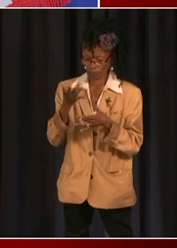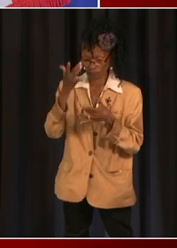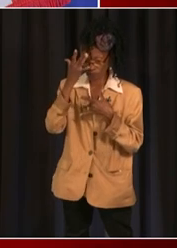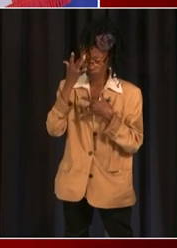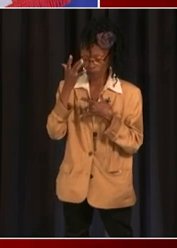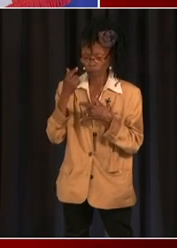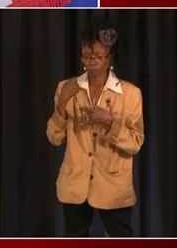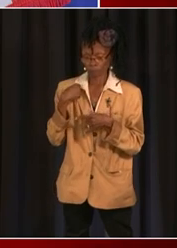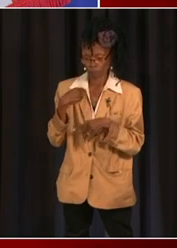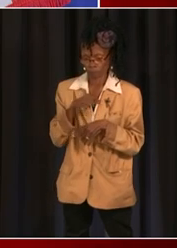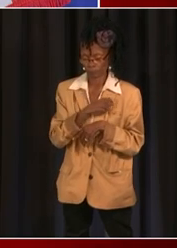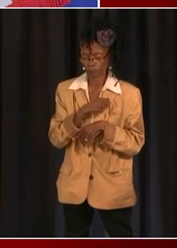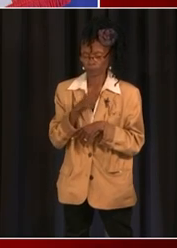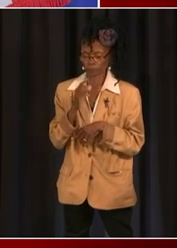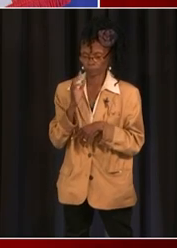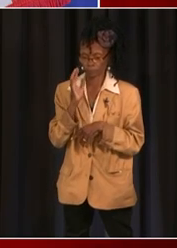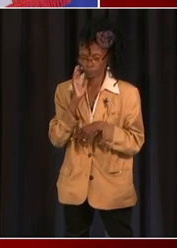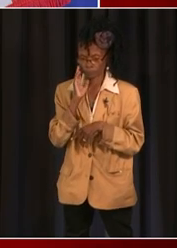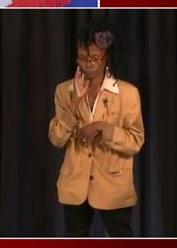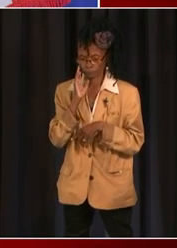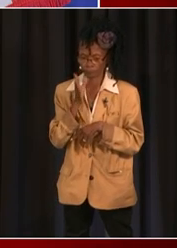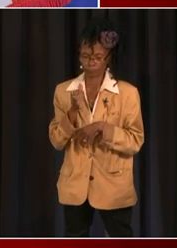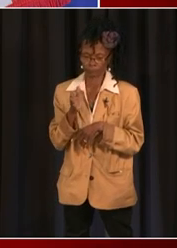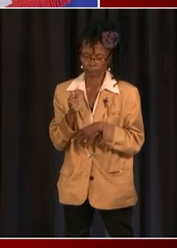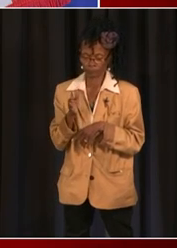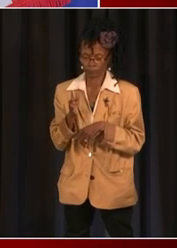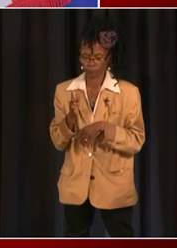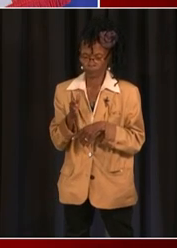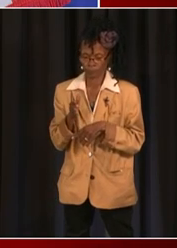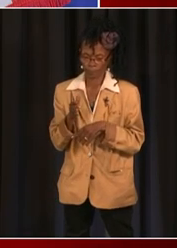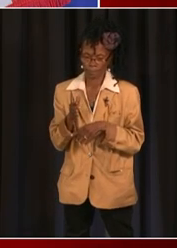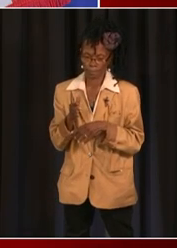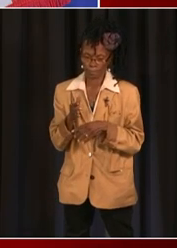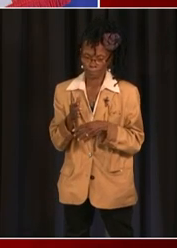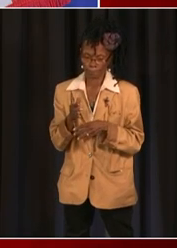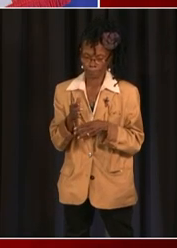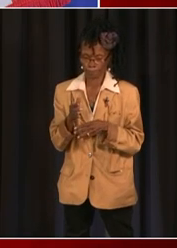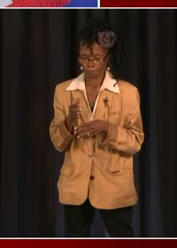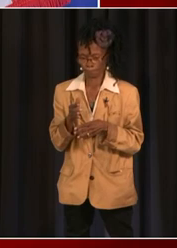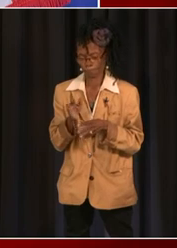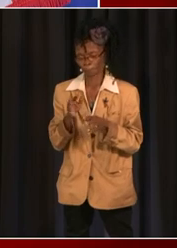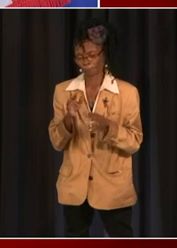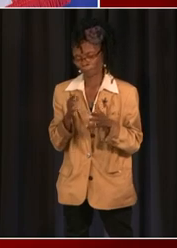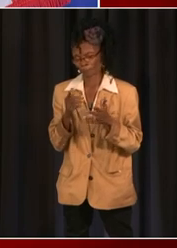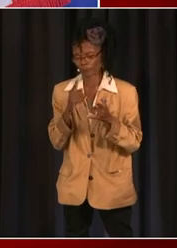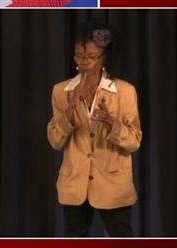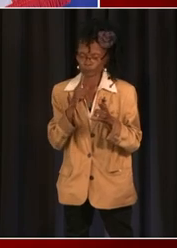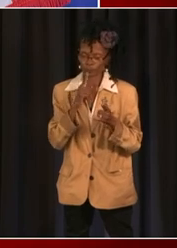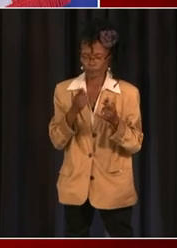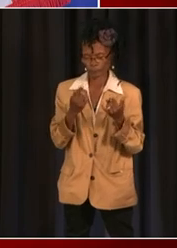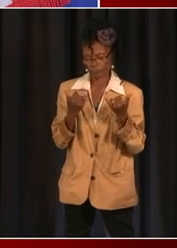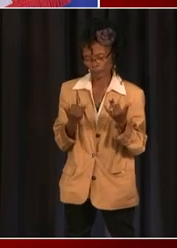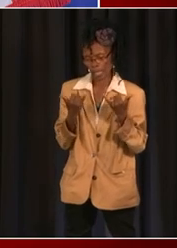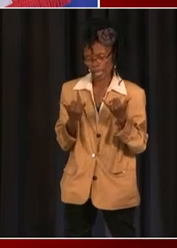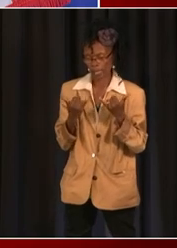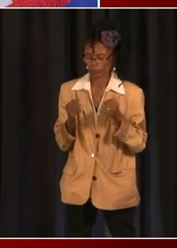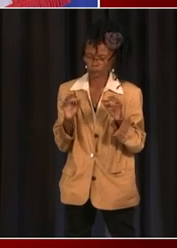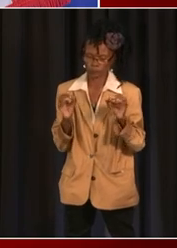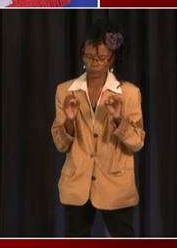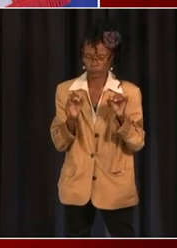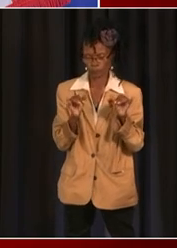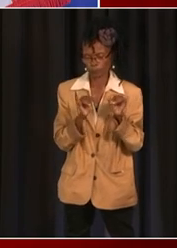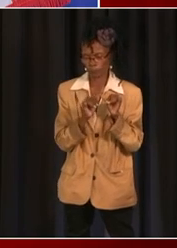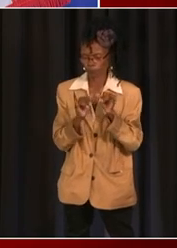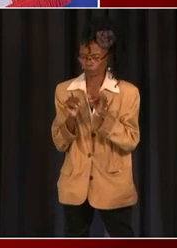is infected as well. So we don't have a metric that says we're going